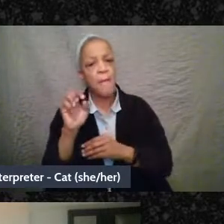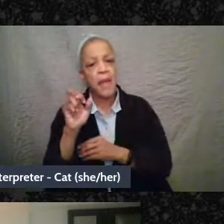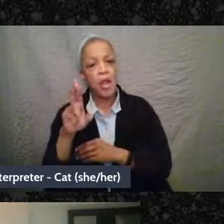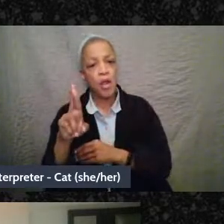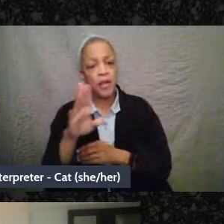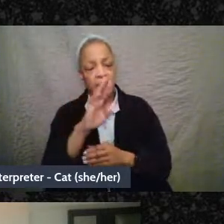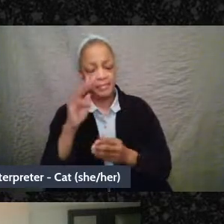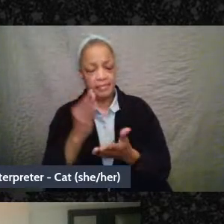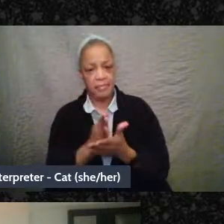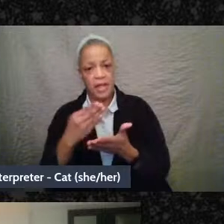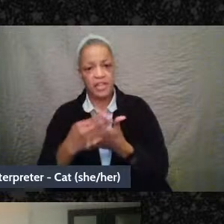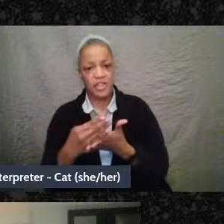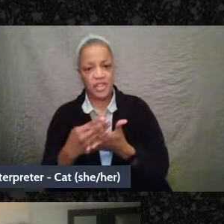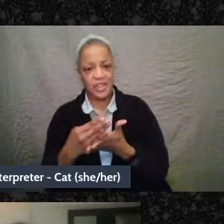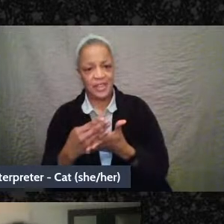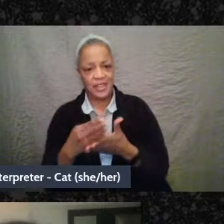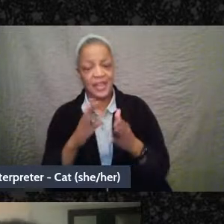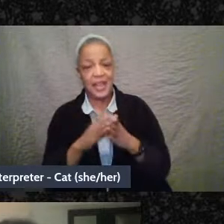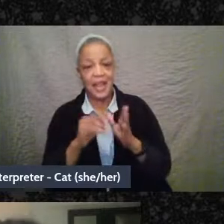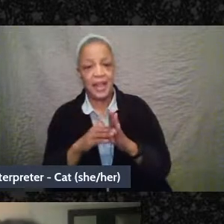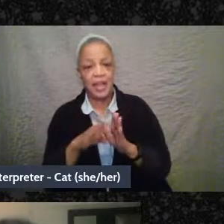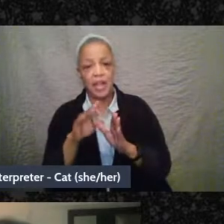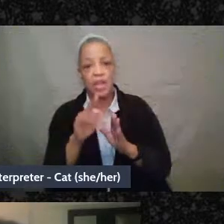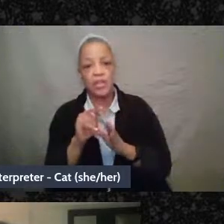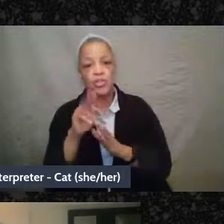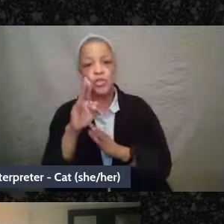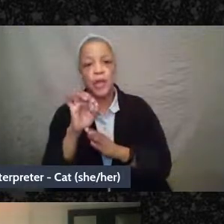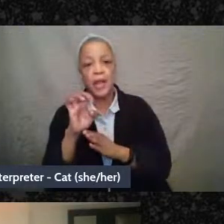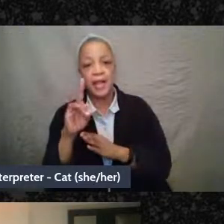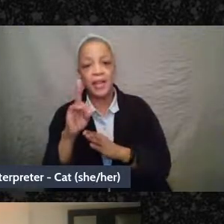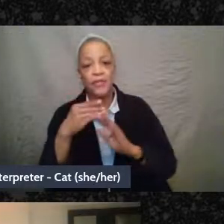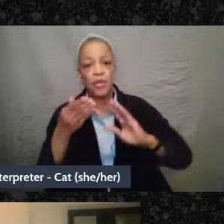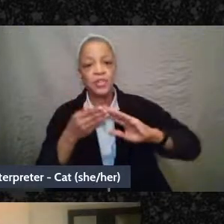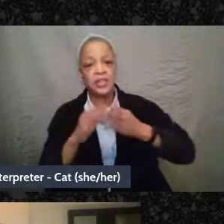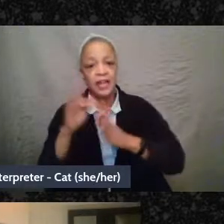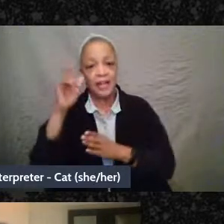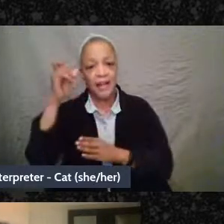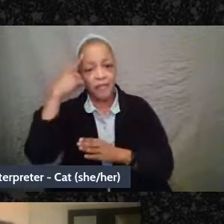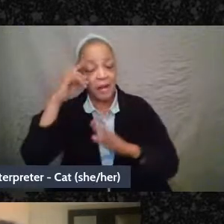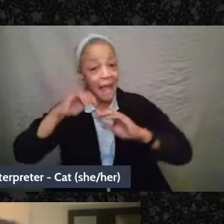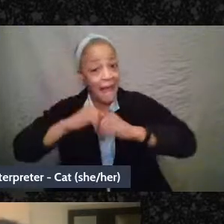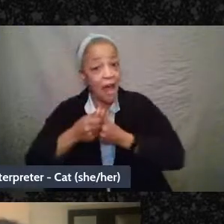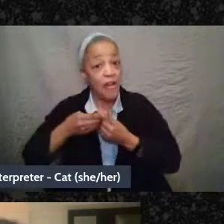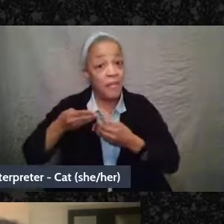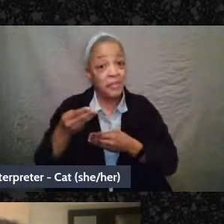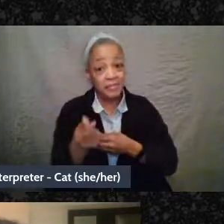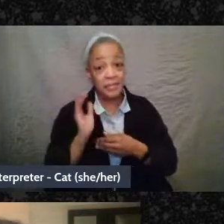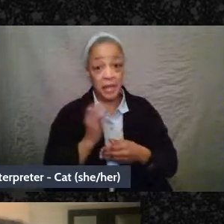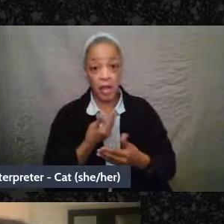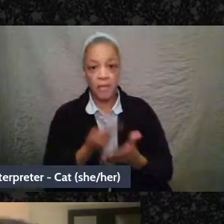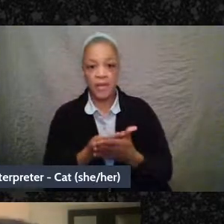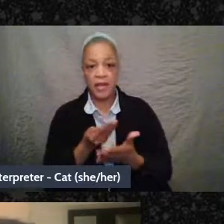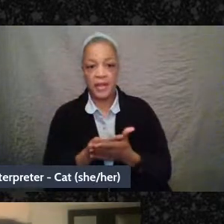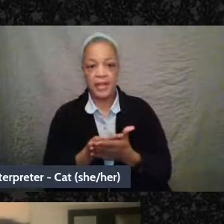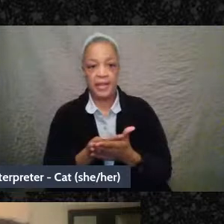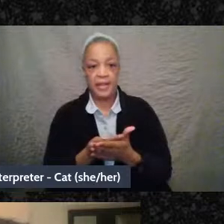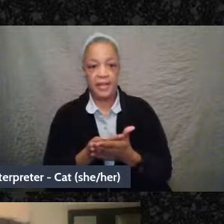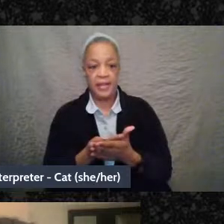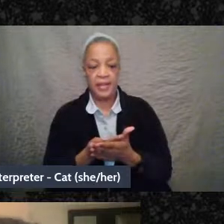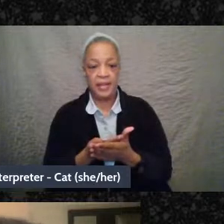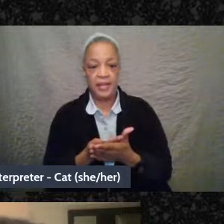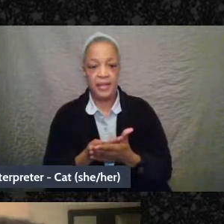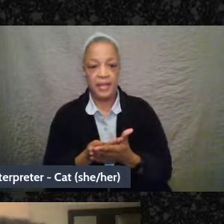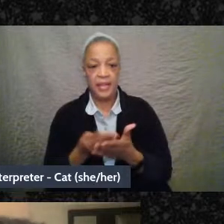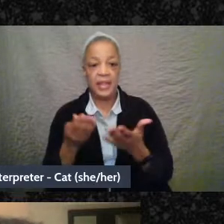and trends in city government, in the way the city government had been spending our money. And still